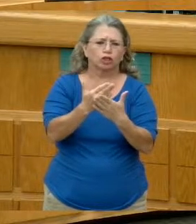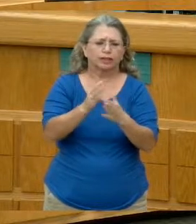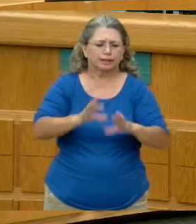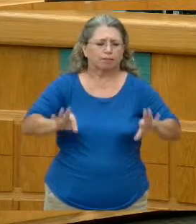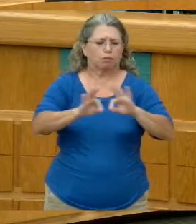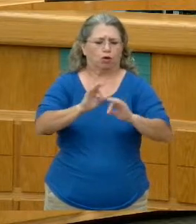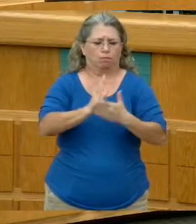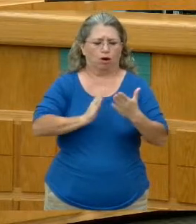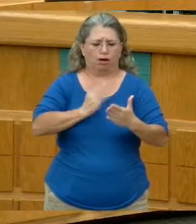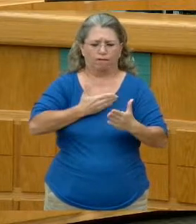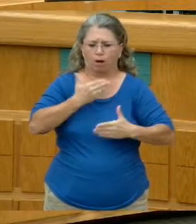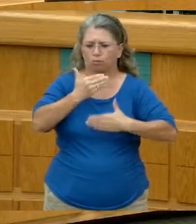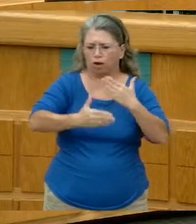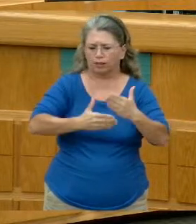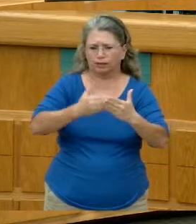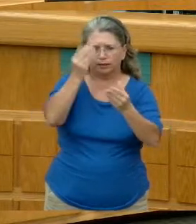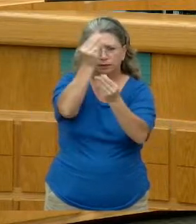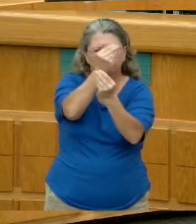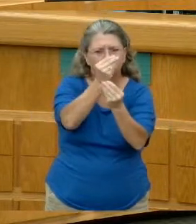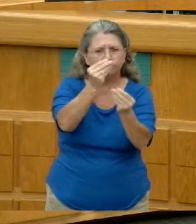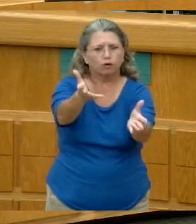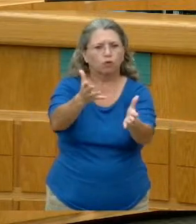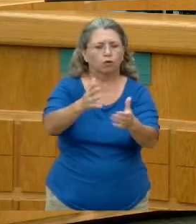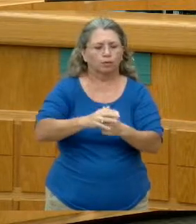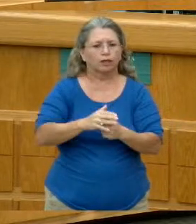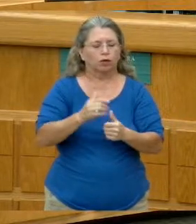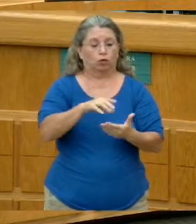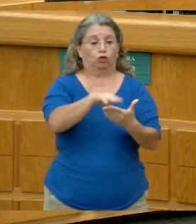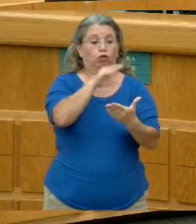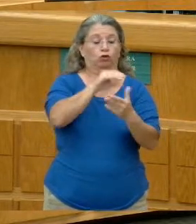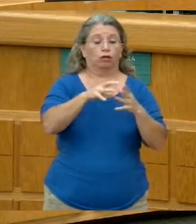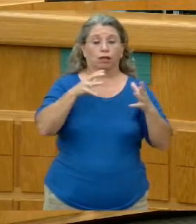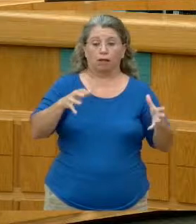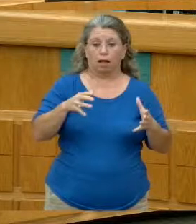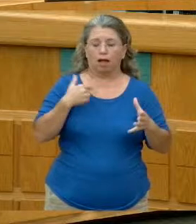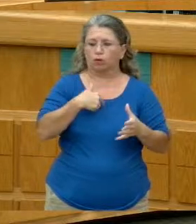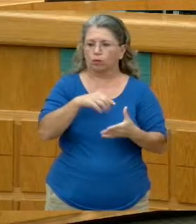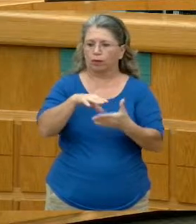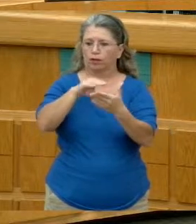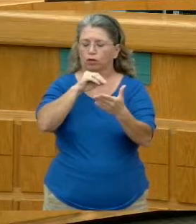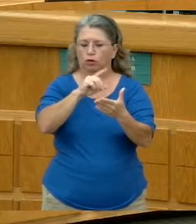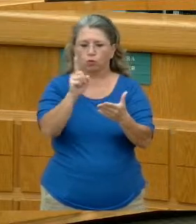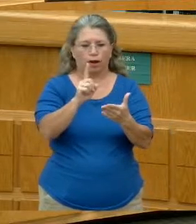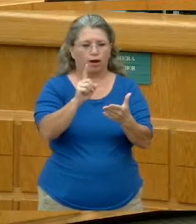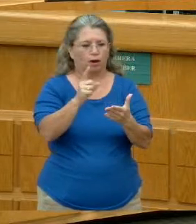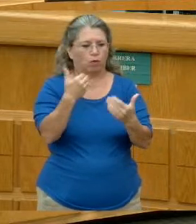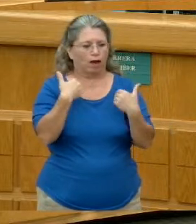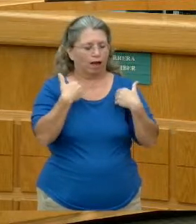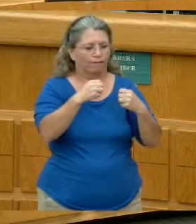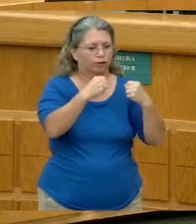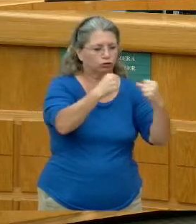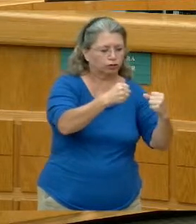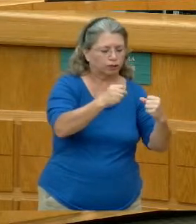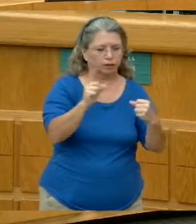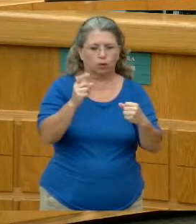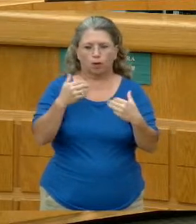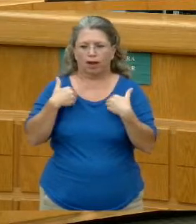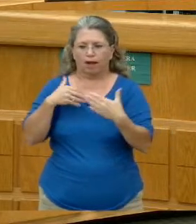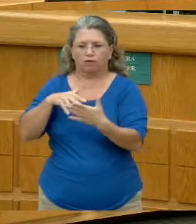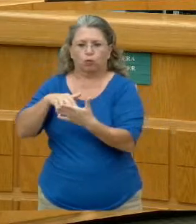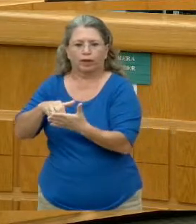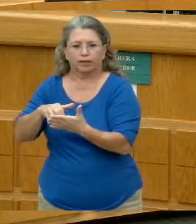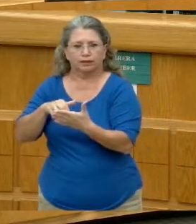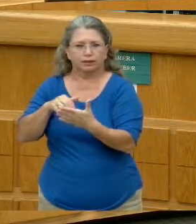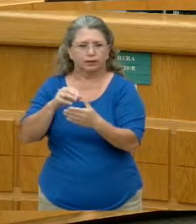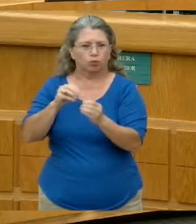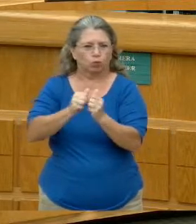our process, and you learn a lot. You learn about where there are strengths and where there are weaknesses in giving you that information.